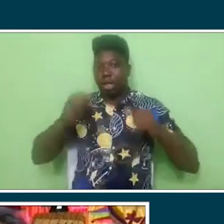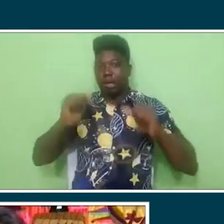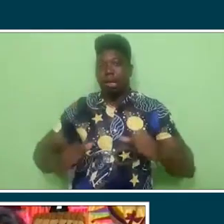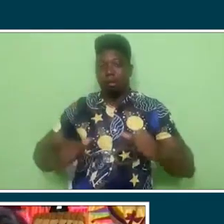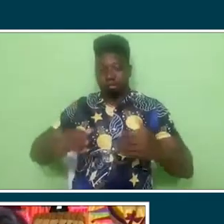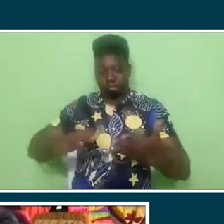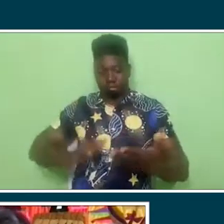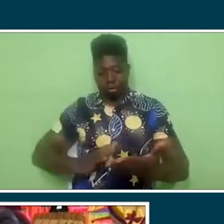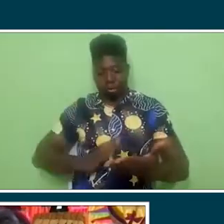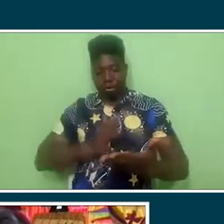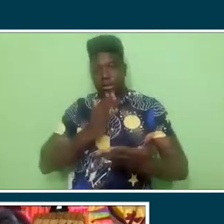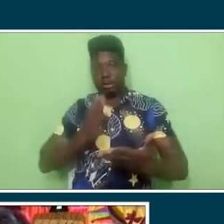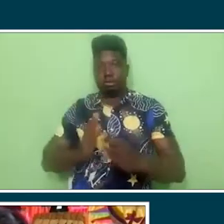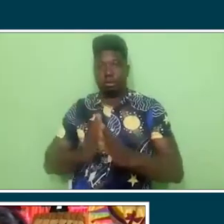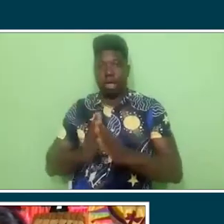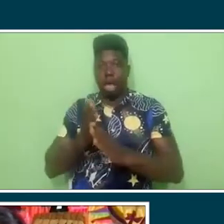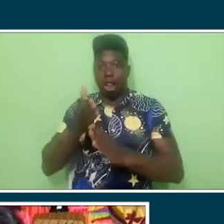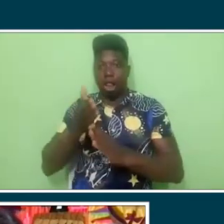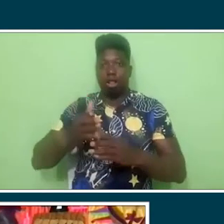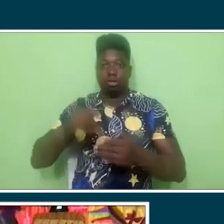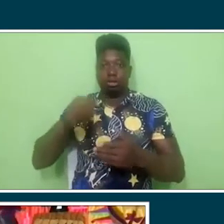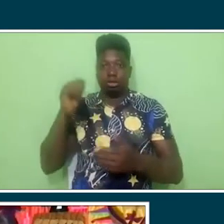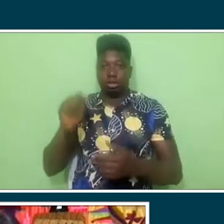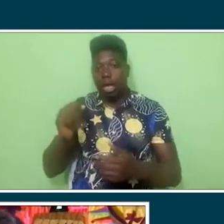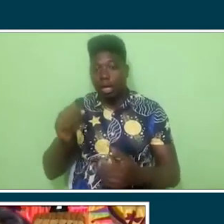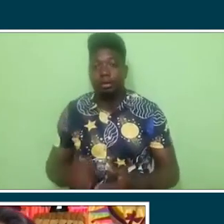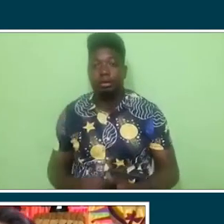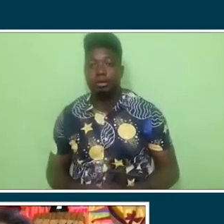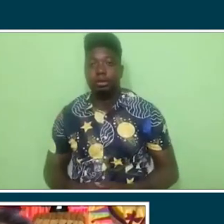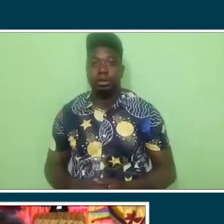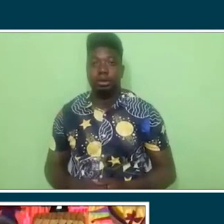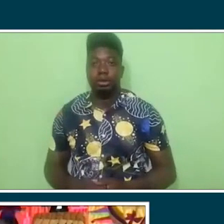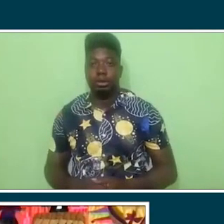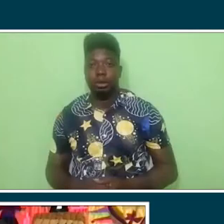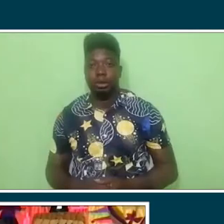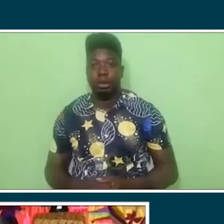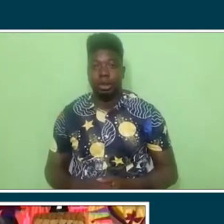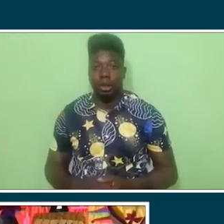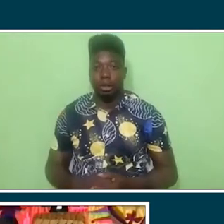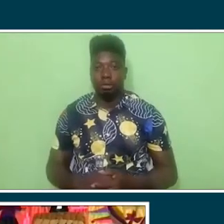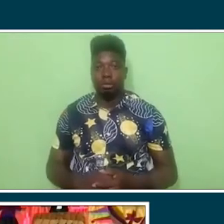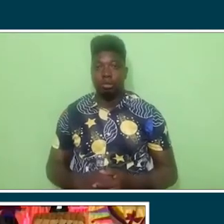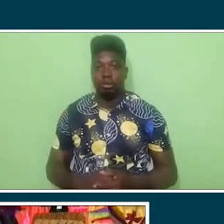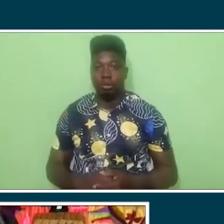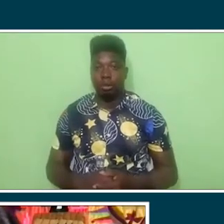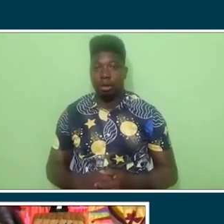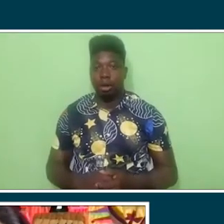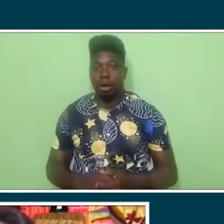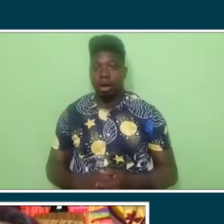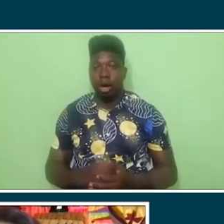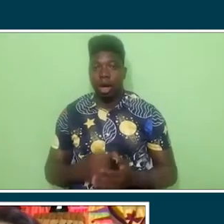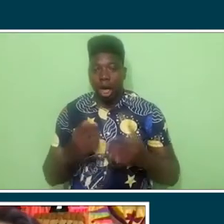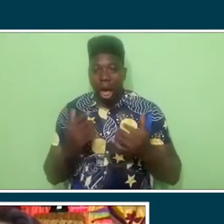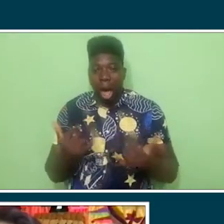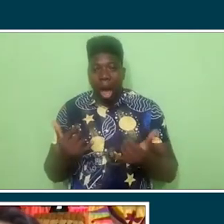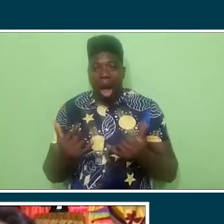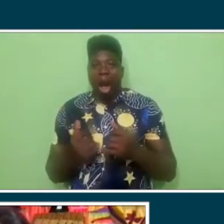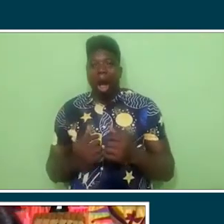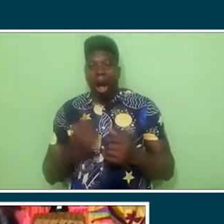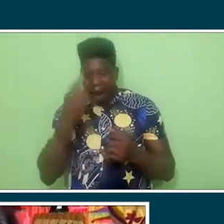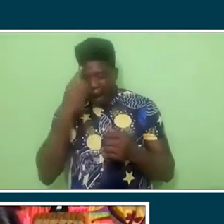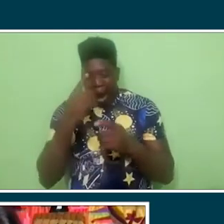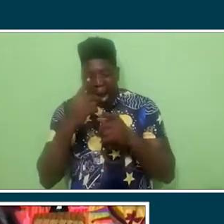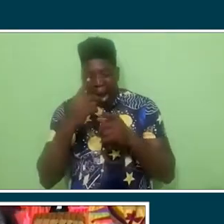and so I'll put it in here and we can all look at it together. I have a vision of movement as sanctuary, not a tiny perfectionist